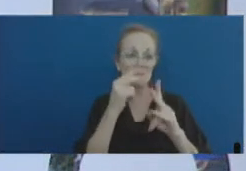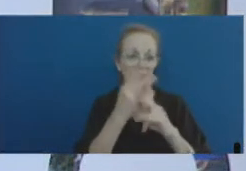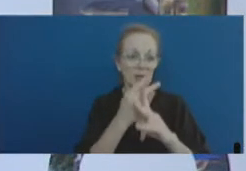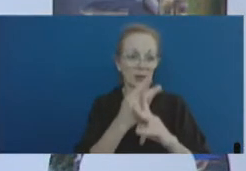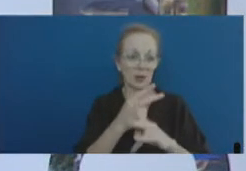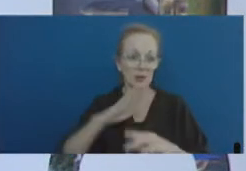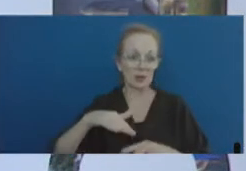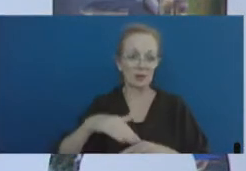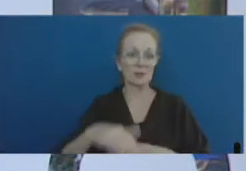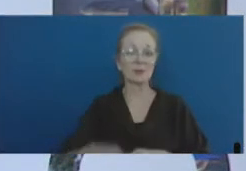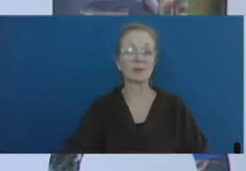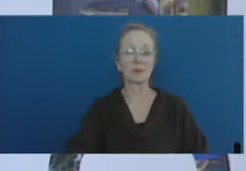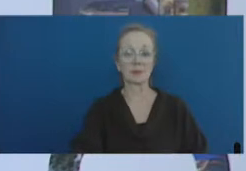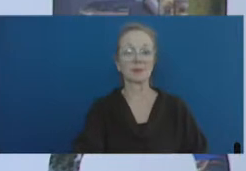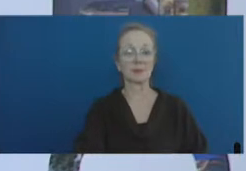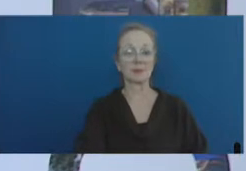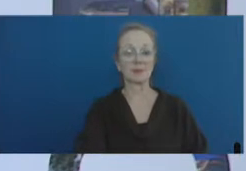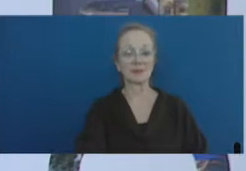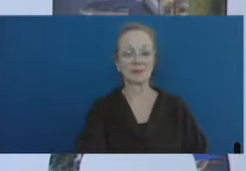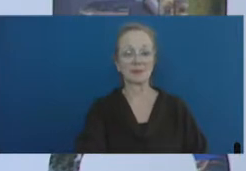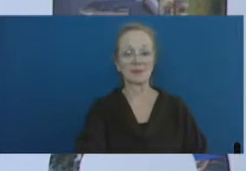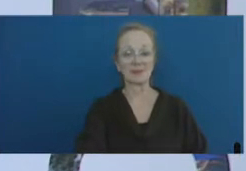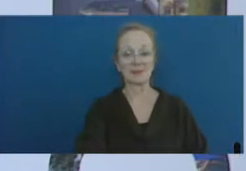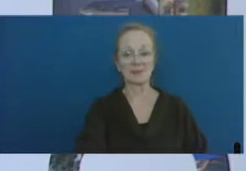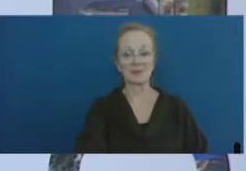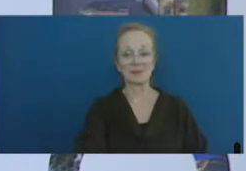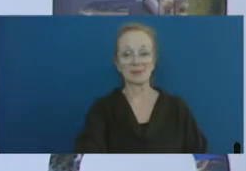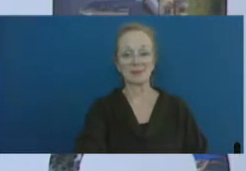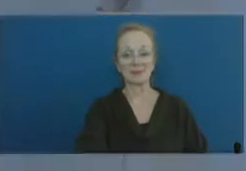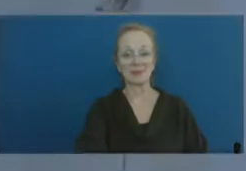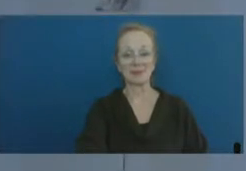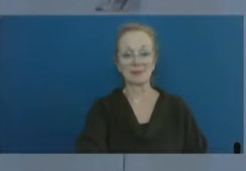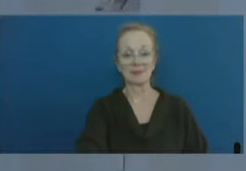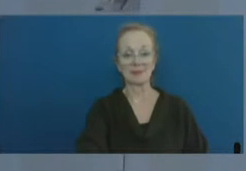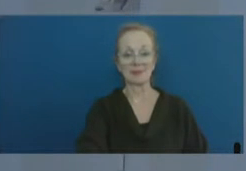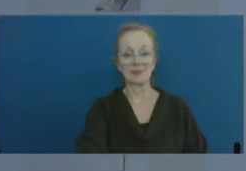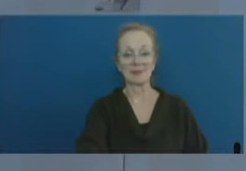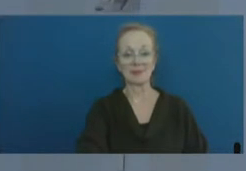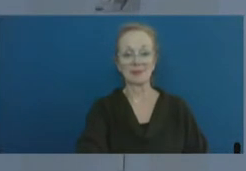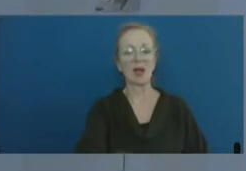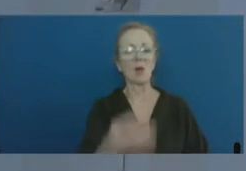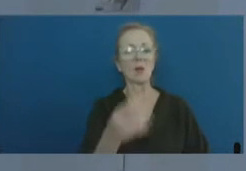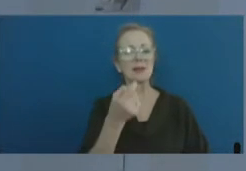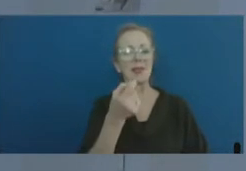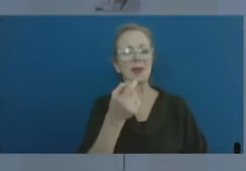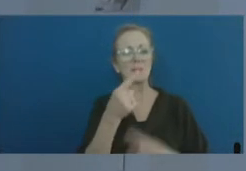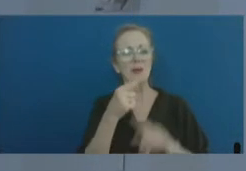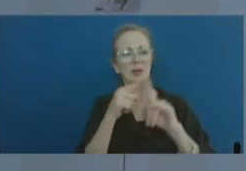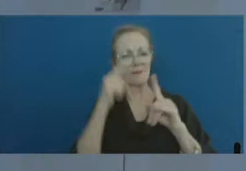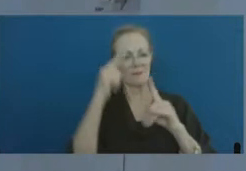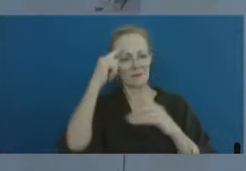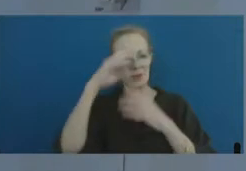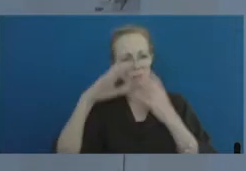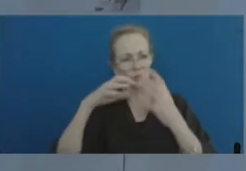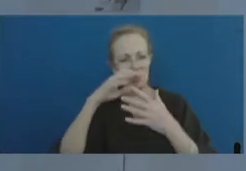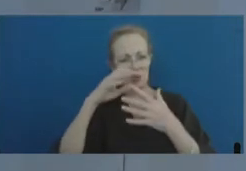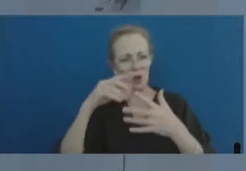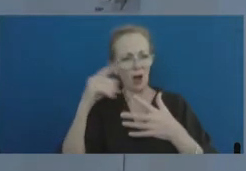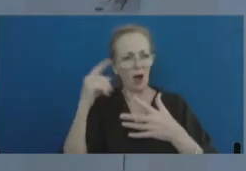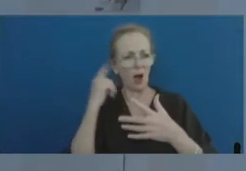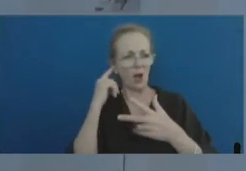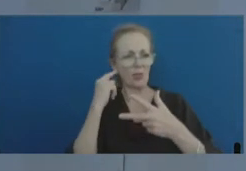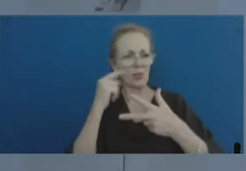we'll get more detail on that. And then I was a little confused. I heard three different things for